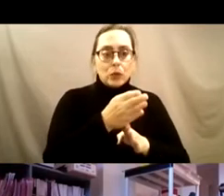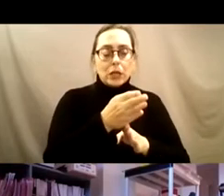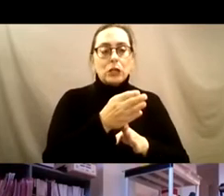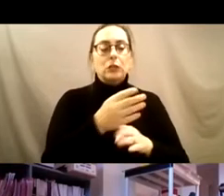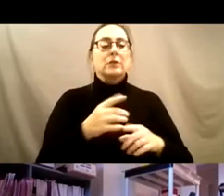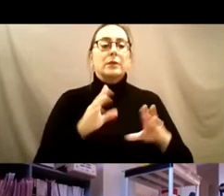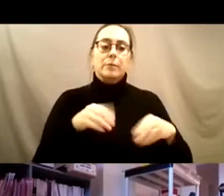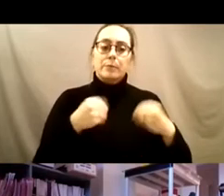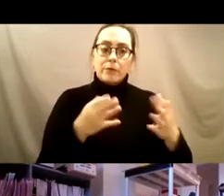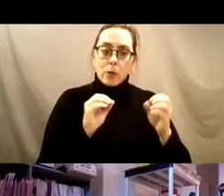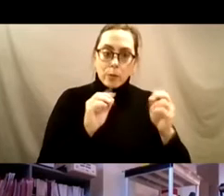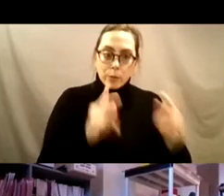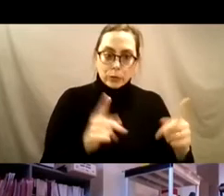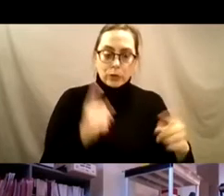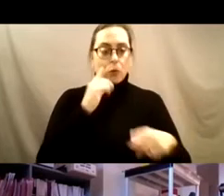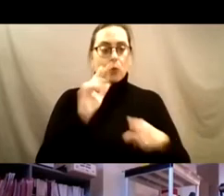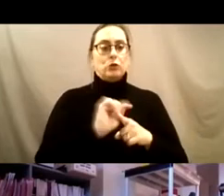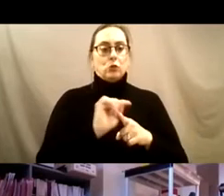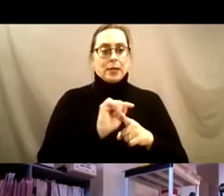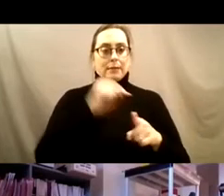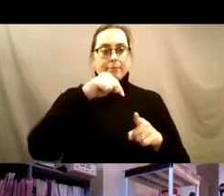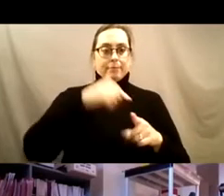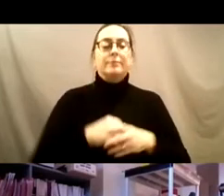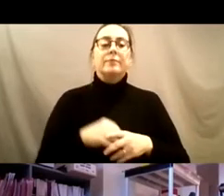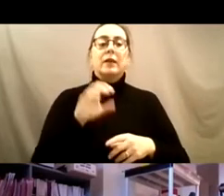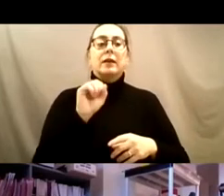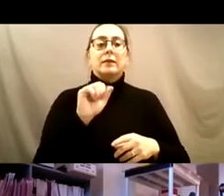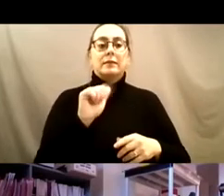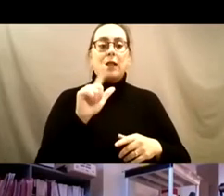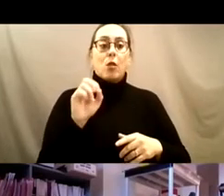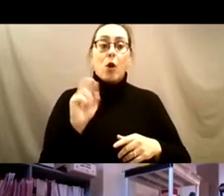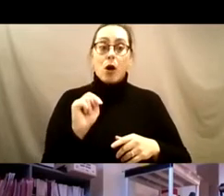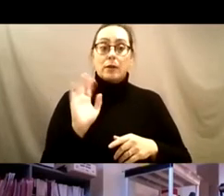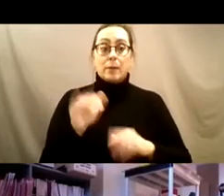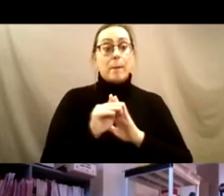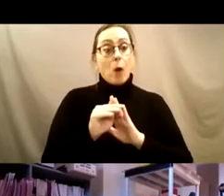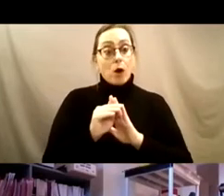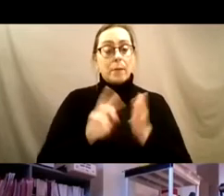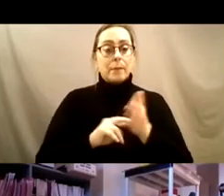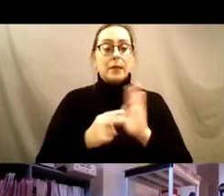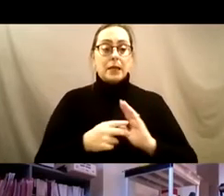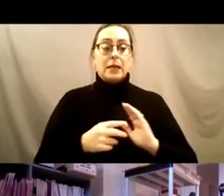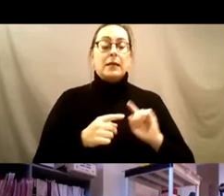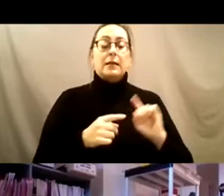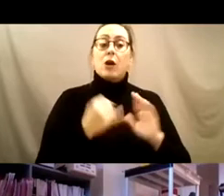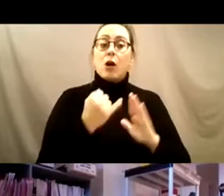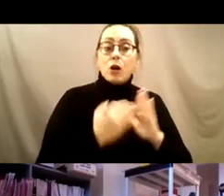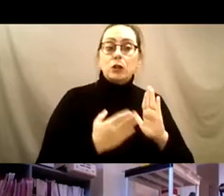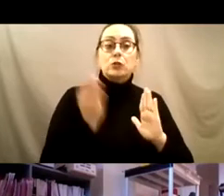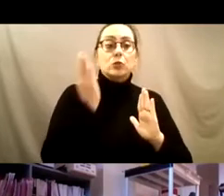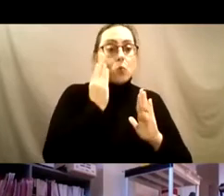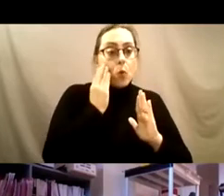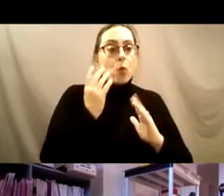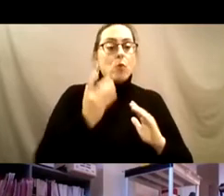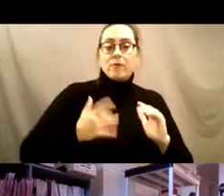providing opportunity for training. The salon model meant that artists who know what it's like to experience